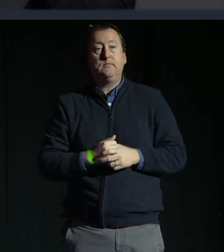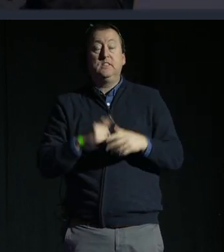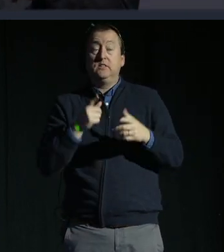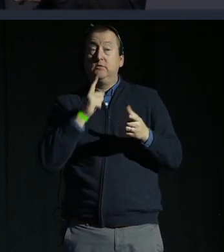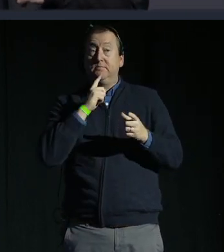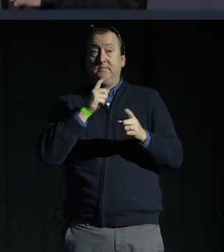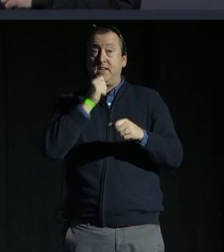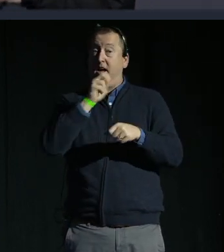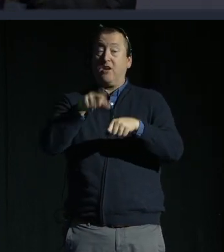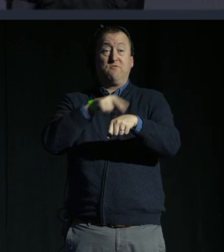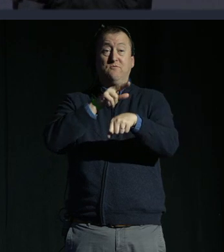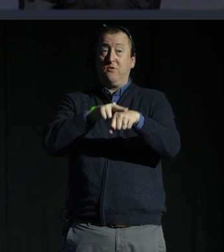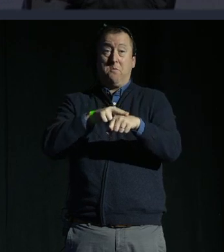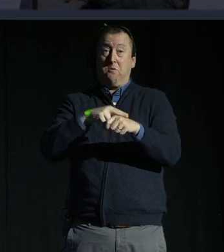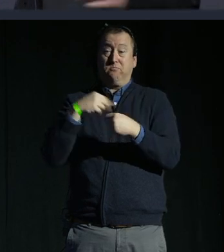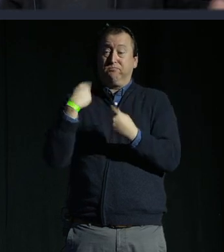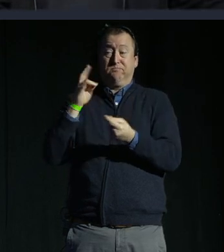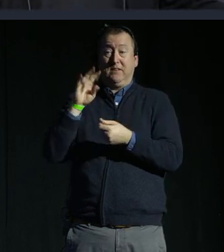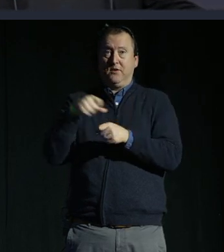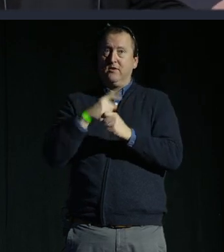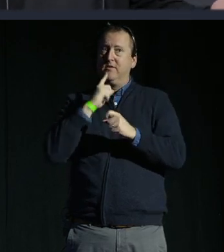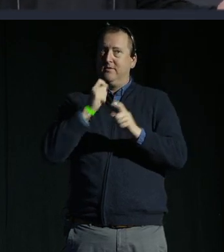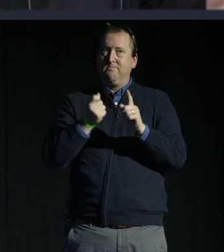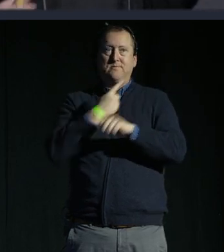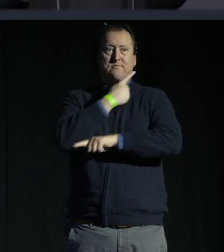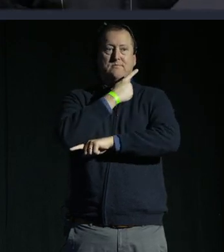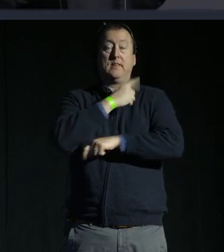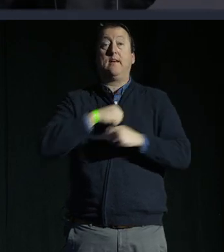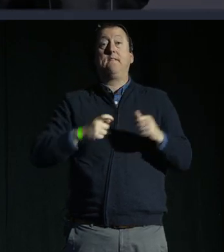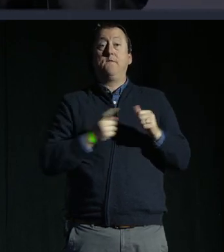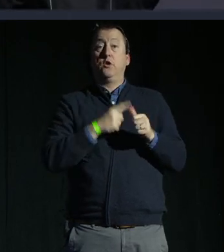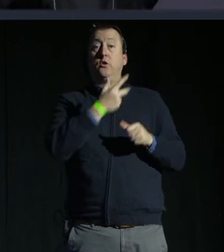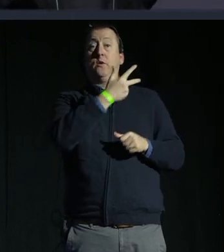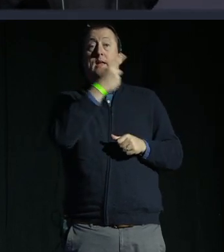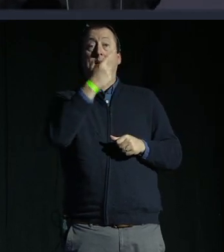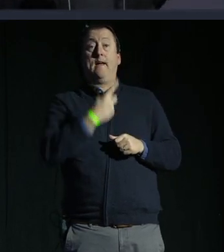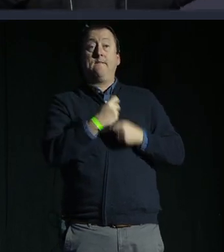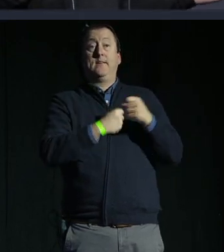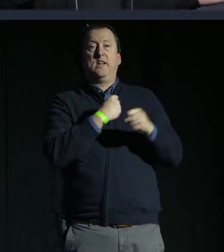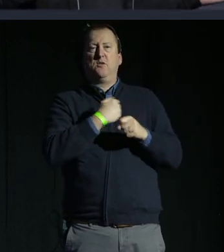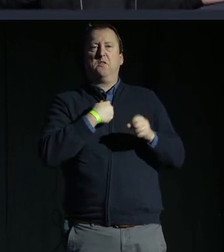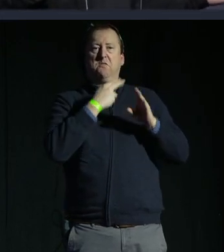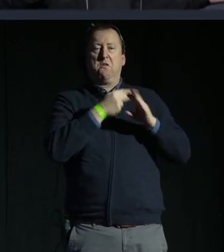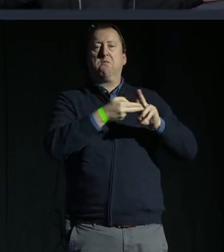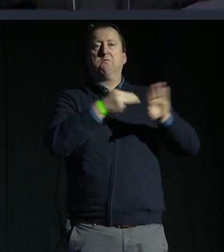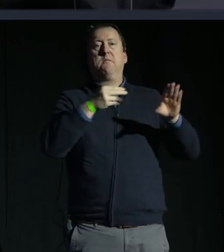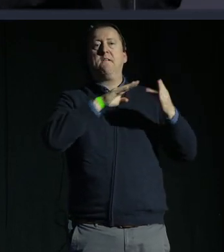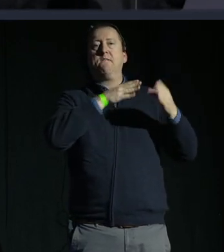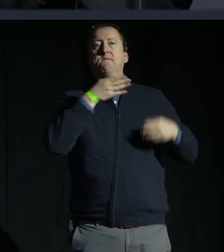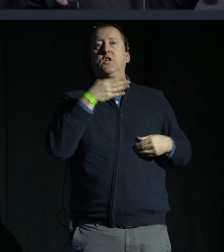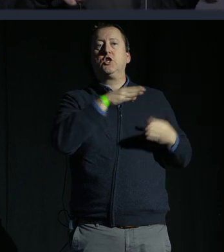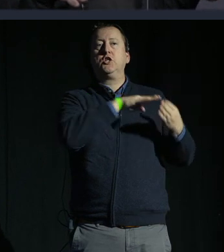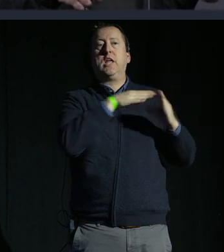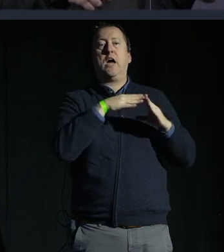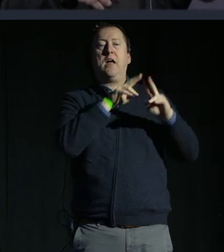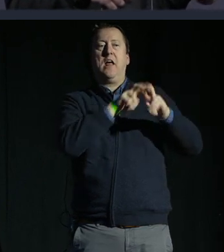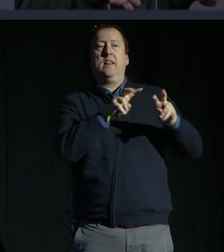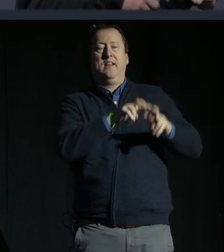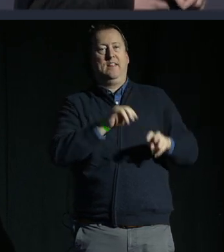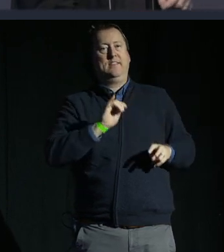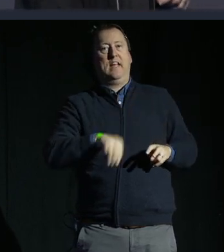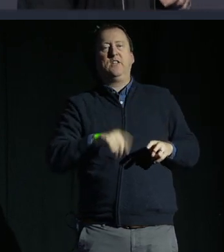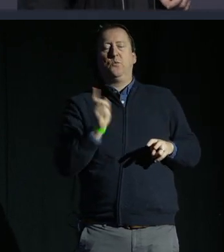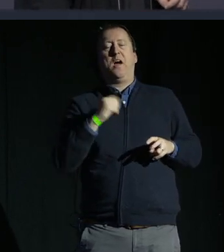unusual one. The first 3.5 years, we were Fishtown Analytics. Fishtown's the neighborhood that I lived